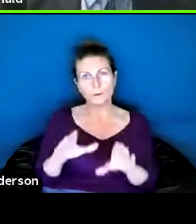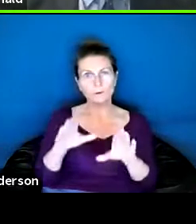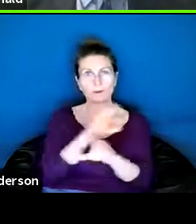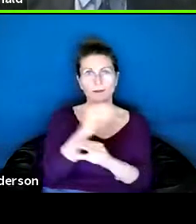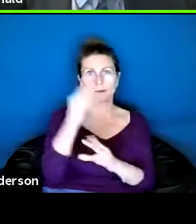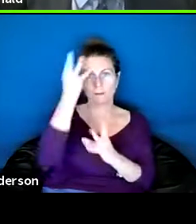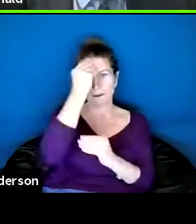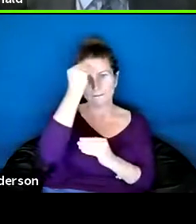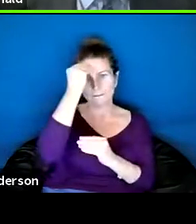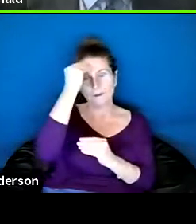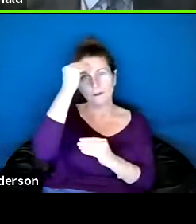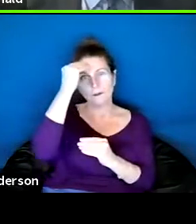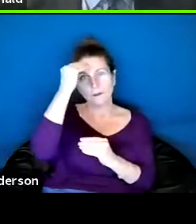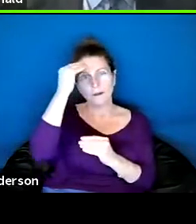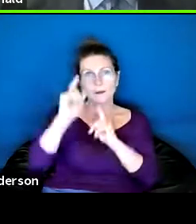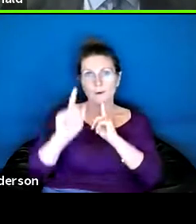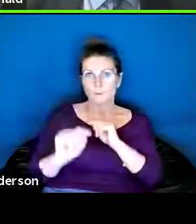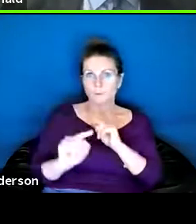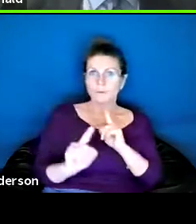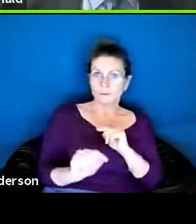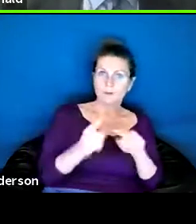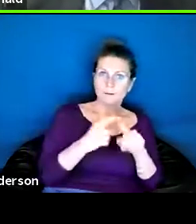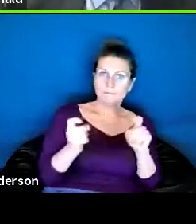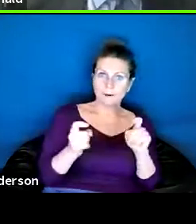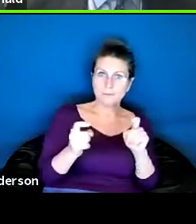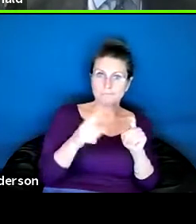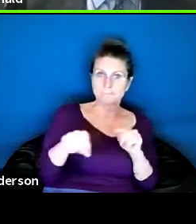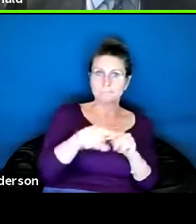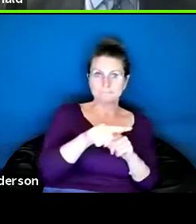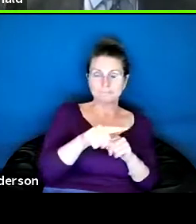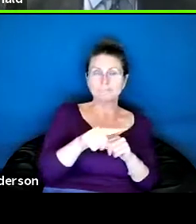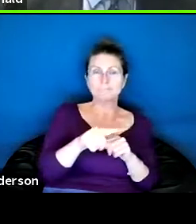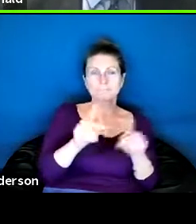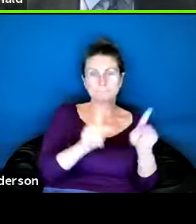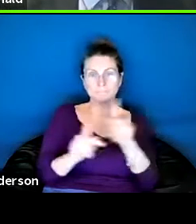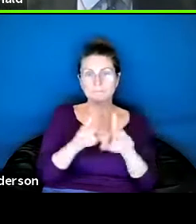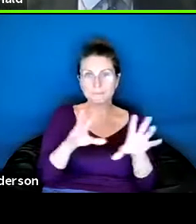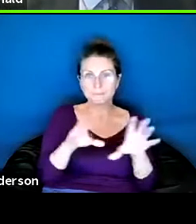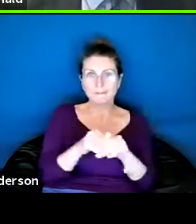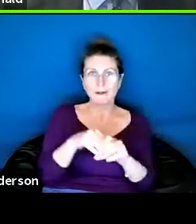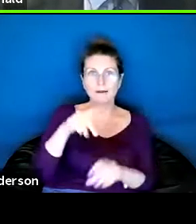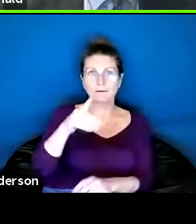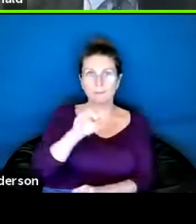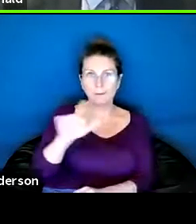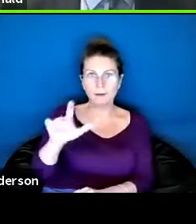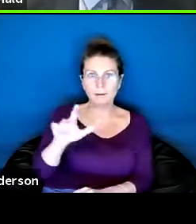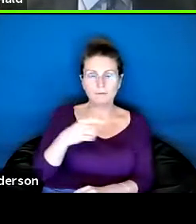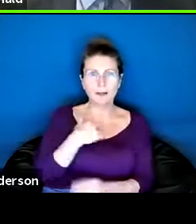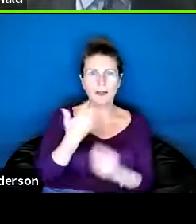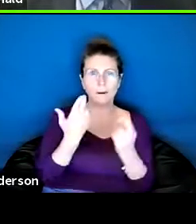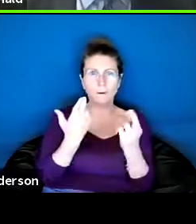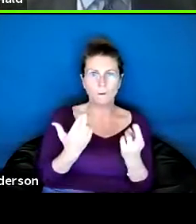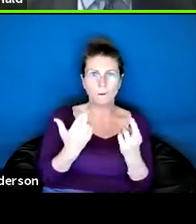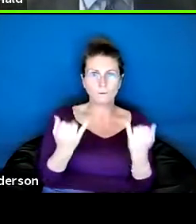thoughtful responses that were provided by our panel. I hope that everybody has walked away with